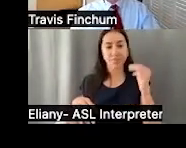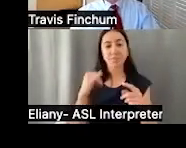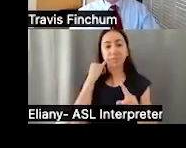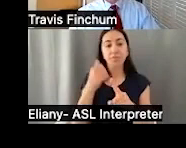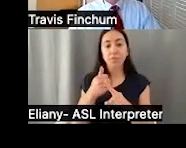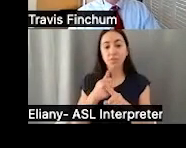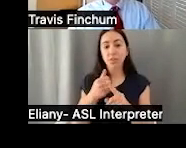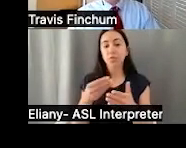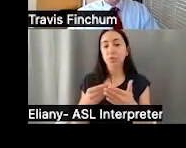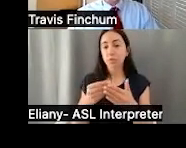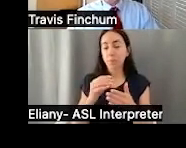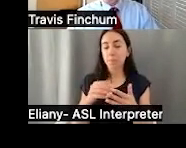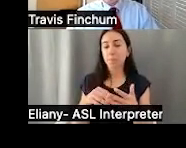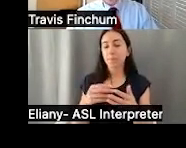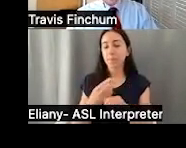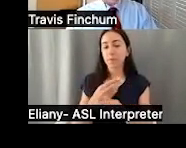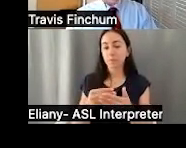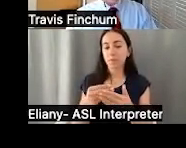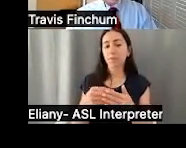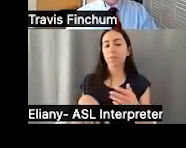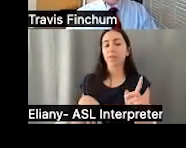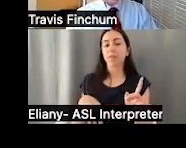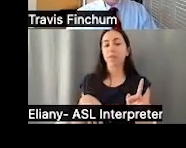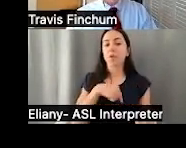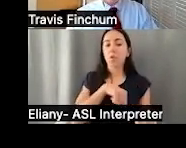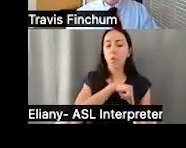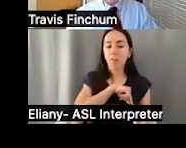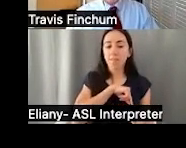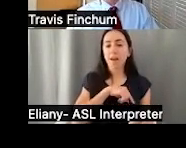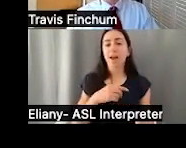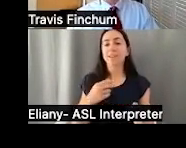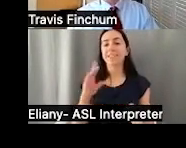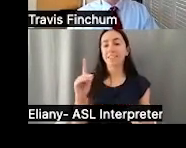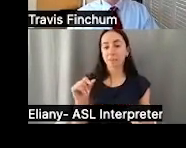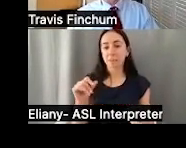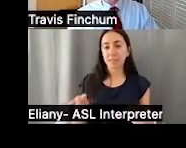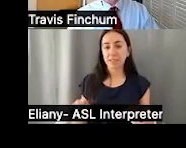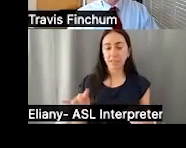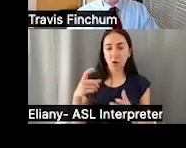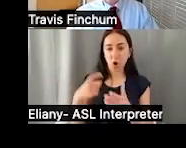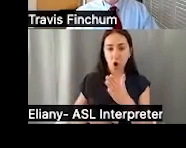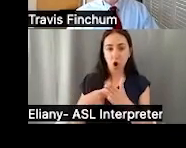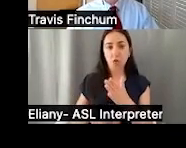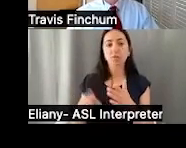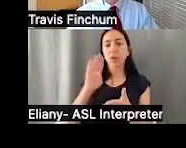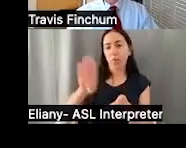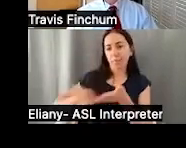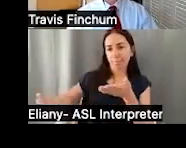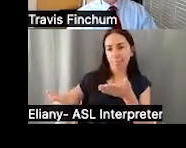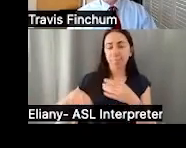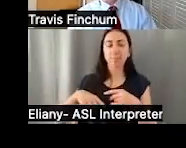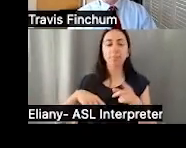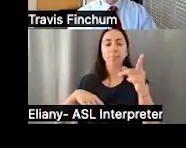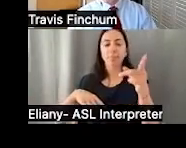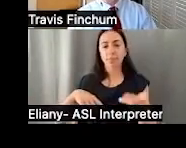in the ABLE account for what's called a qualified disability expense, the ABLE account is exempted. And here's a list